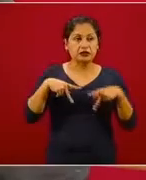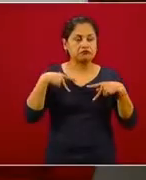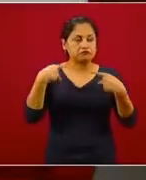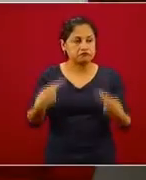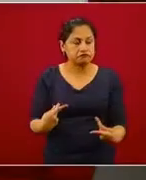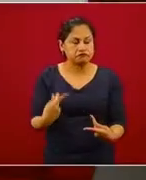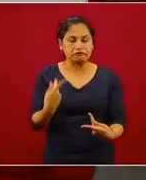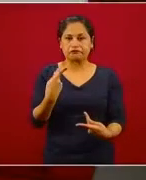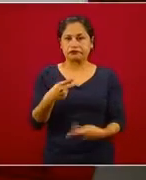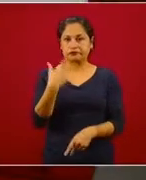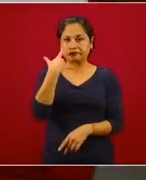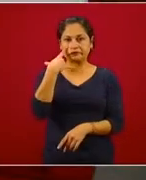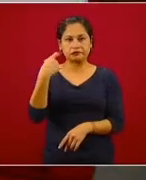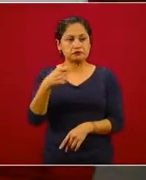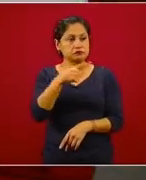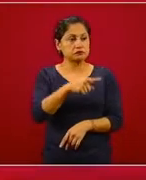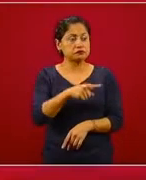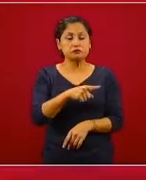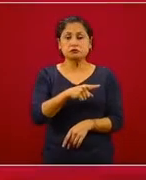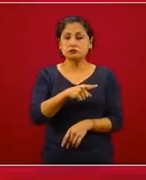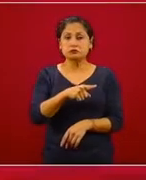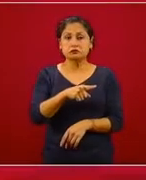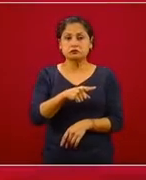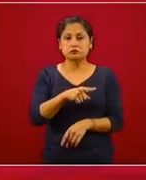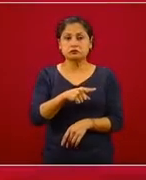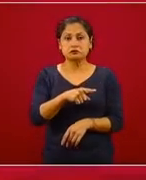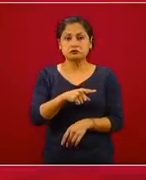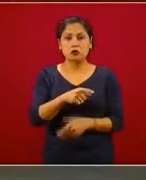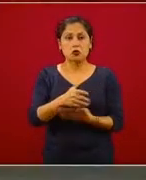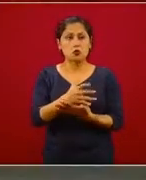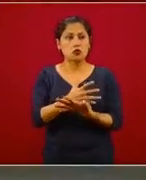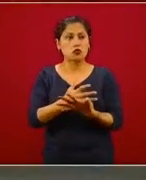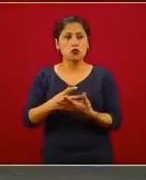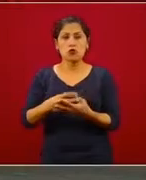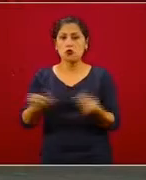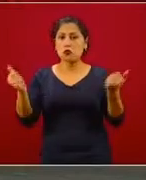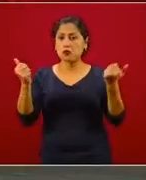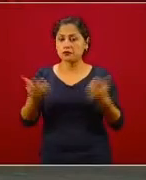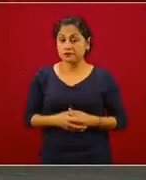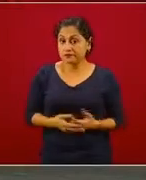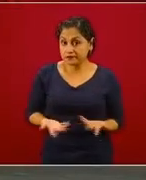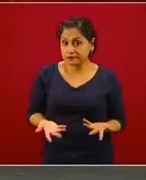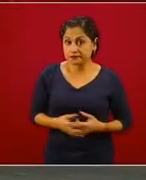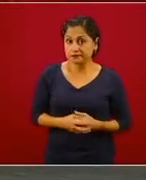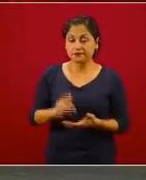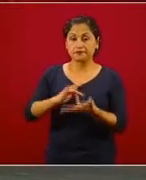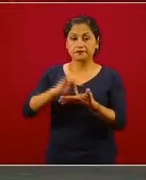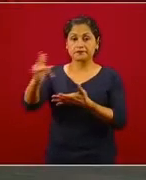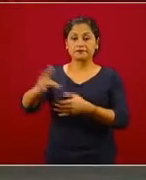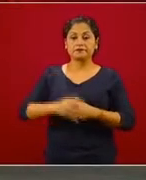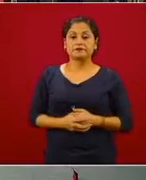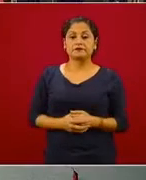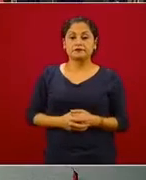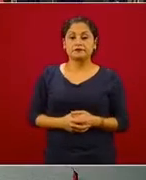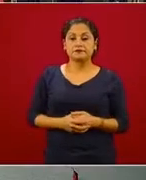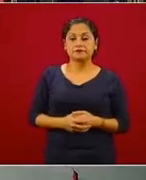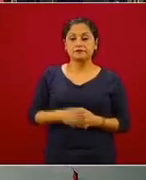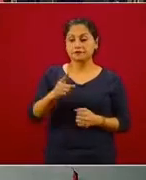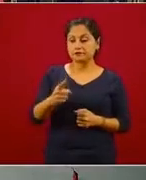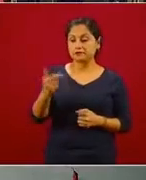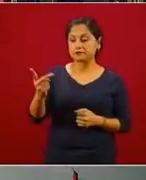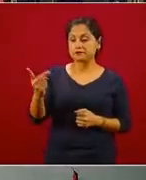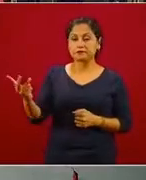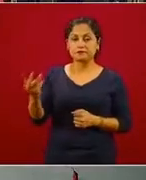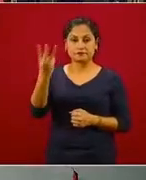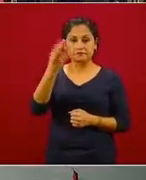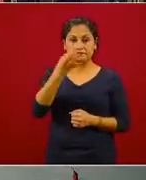also important cases of people who were considered to be on high risk status, and however, they actually